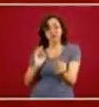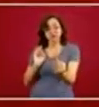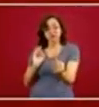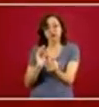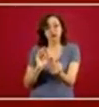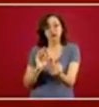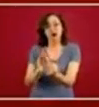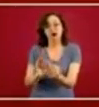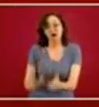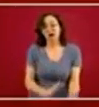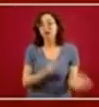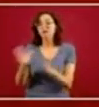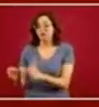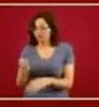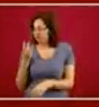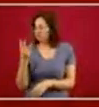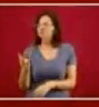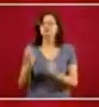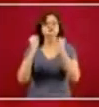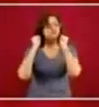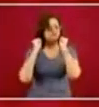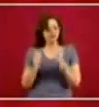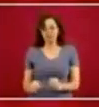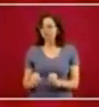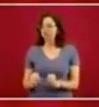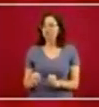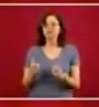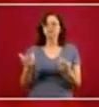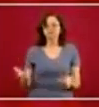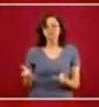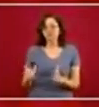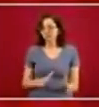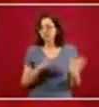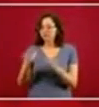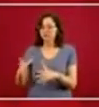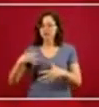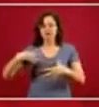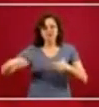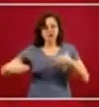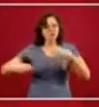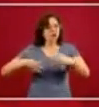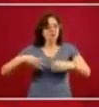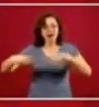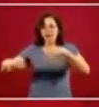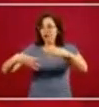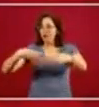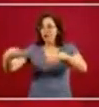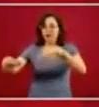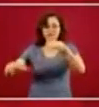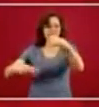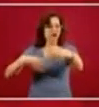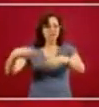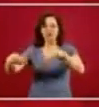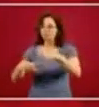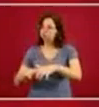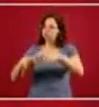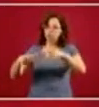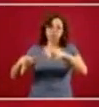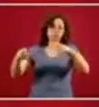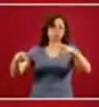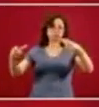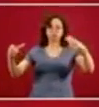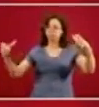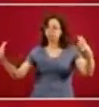now as we are in phase 2, but we will inevitably move forward to phase